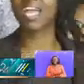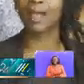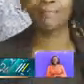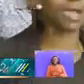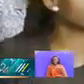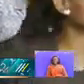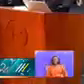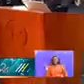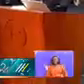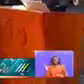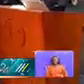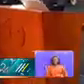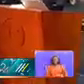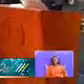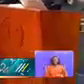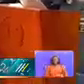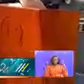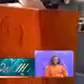day